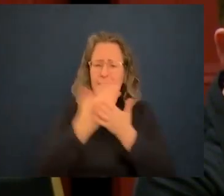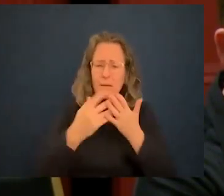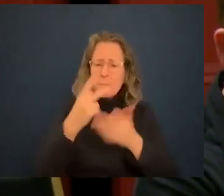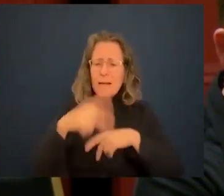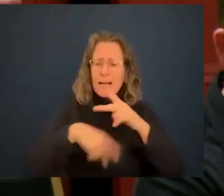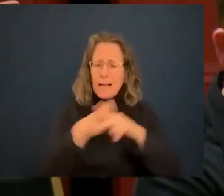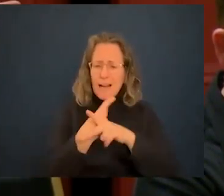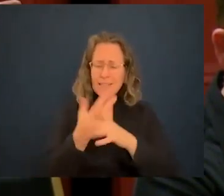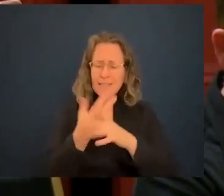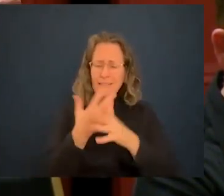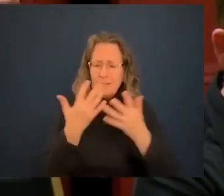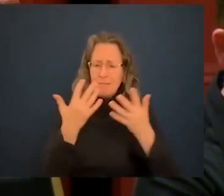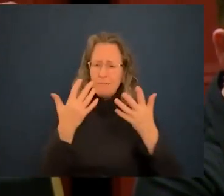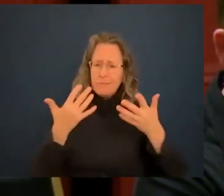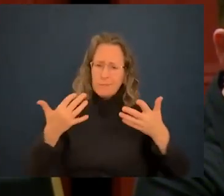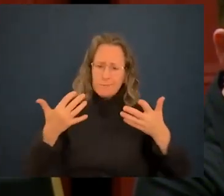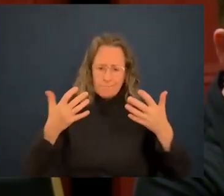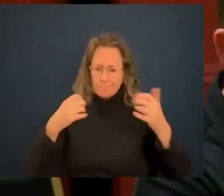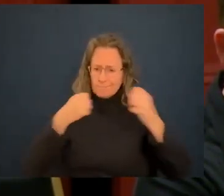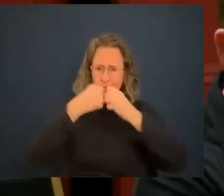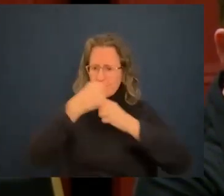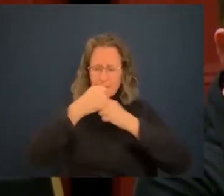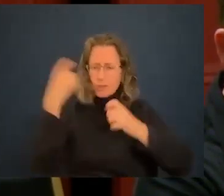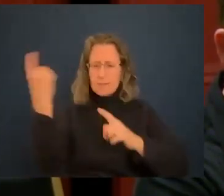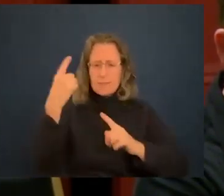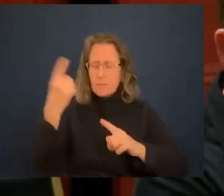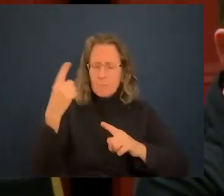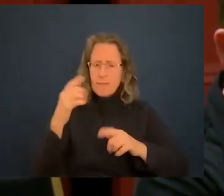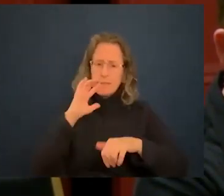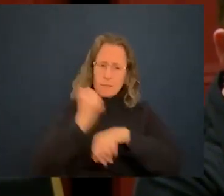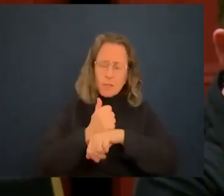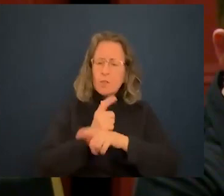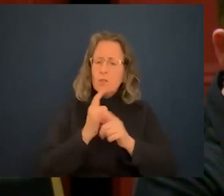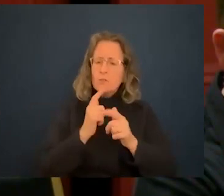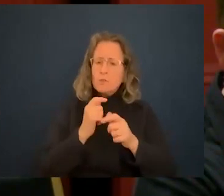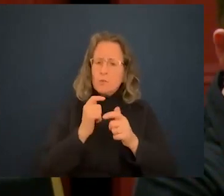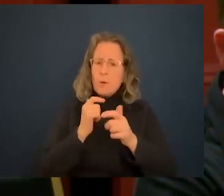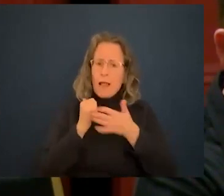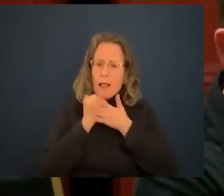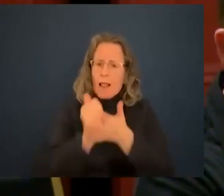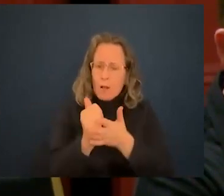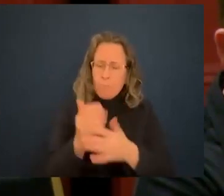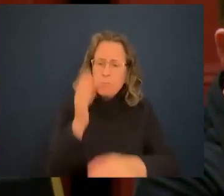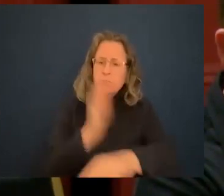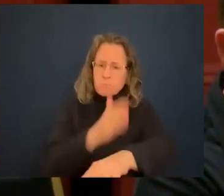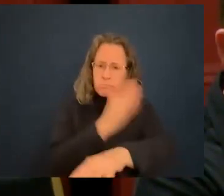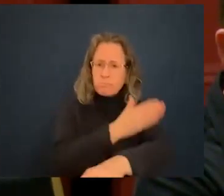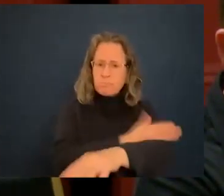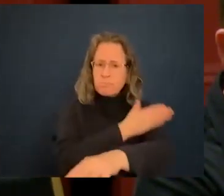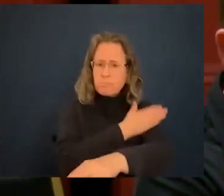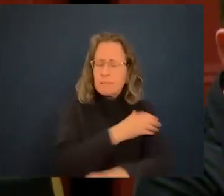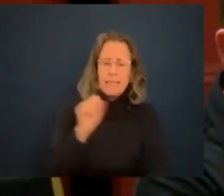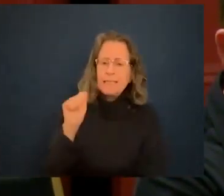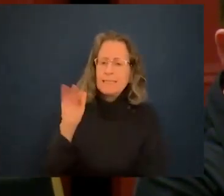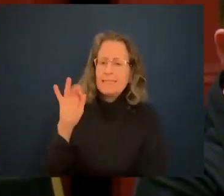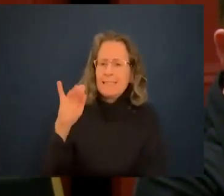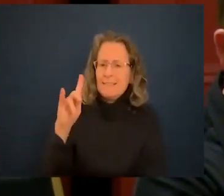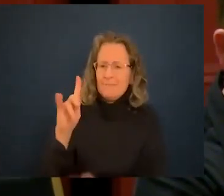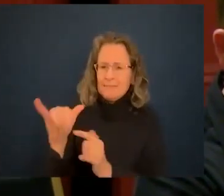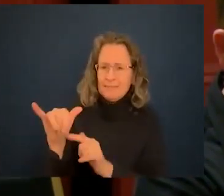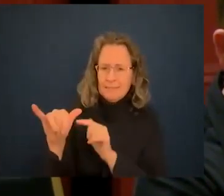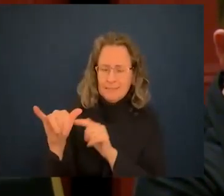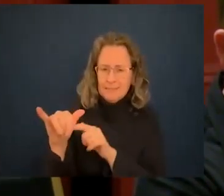or some other hundred fifty thousand dollars for a one-year position or a contractor I just hope y'all commit to the actual work